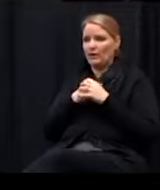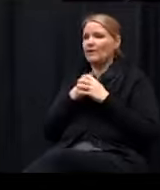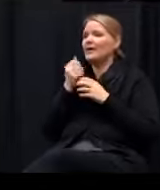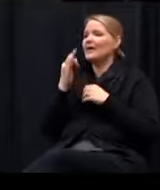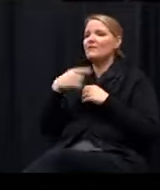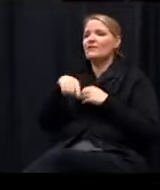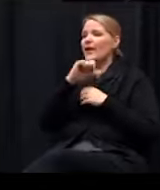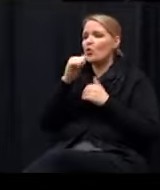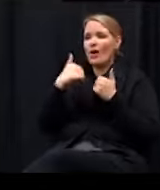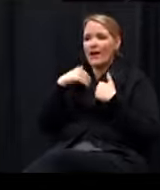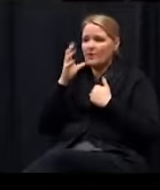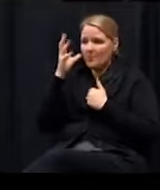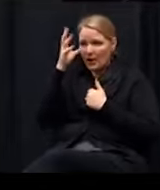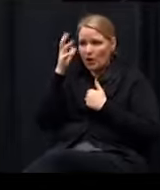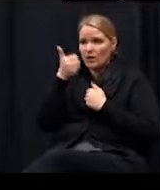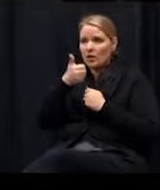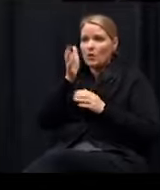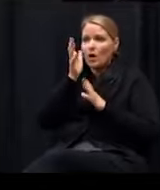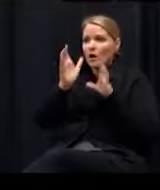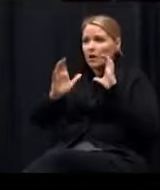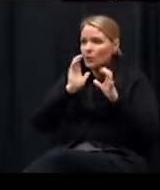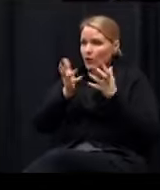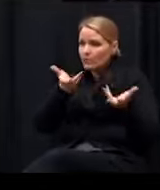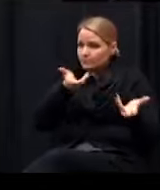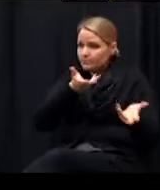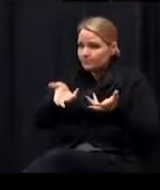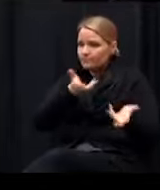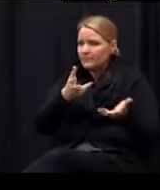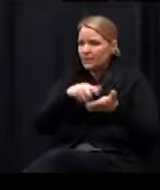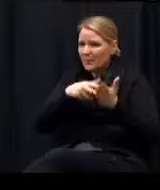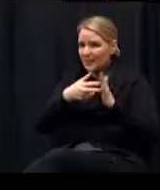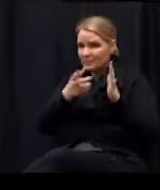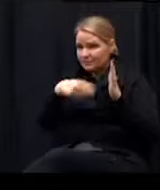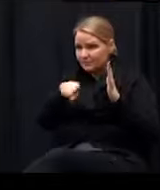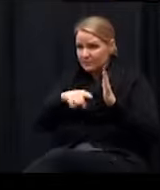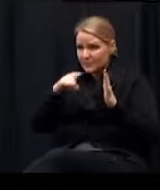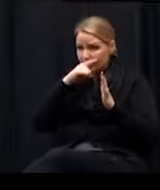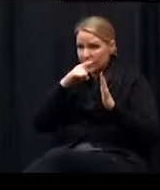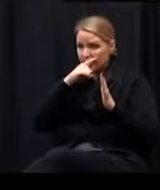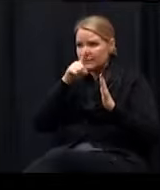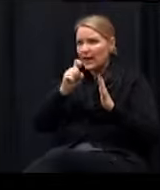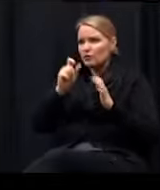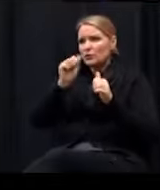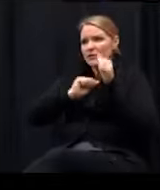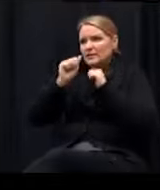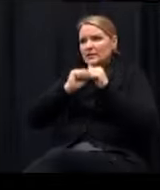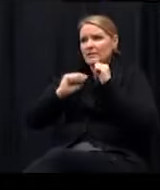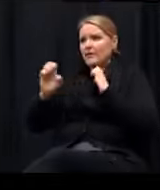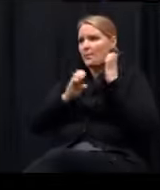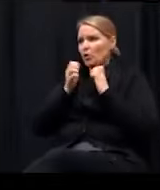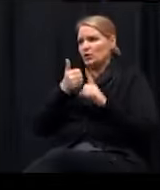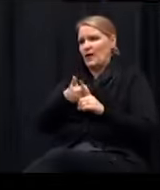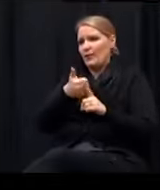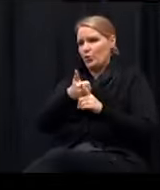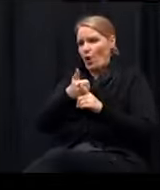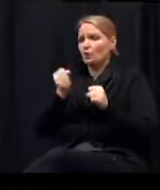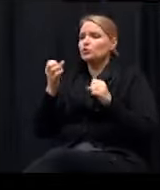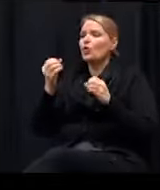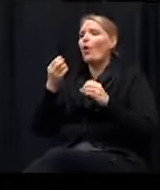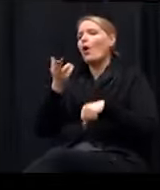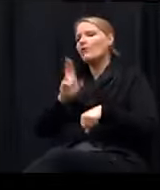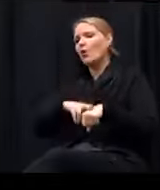they don't have their parent that is communicating with them, these kids are dealing with these emotions all by themselves. So of